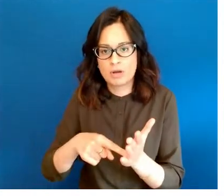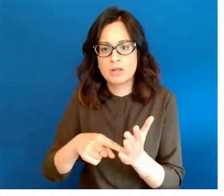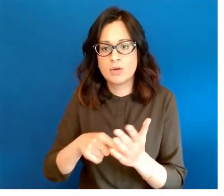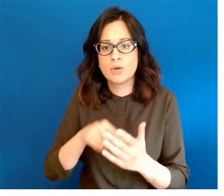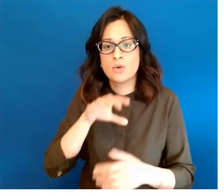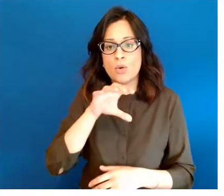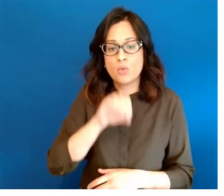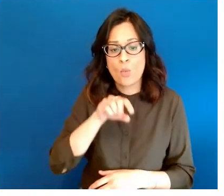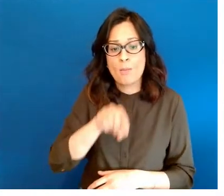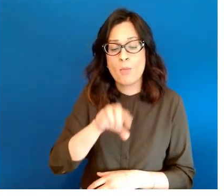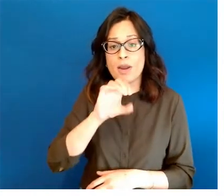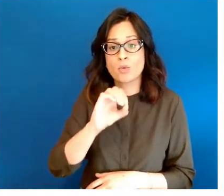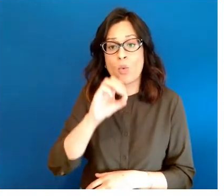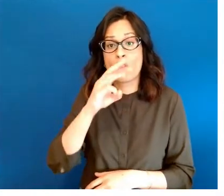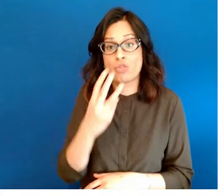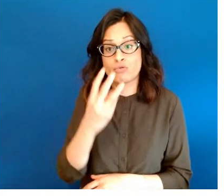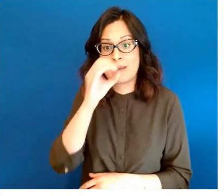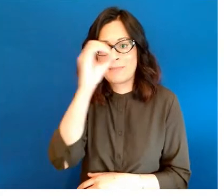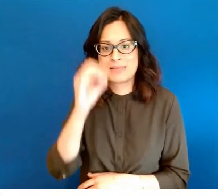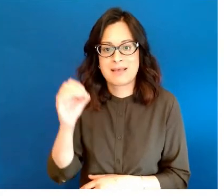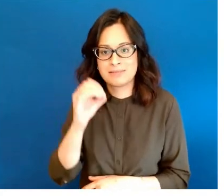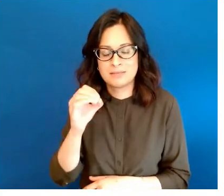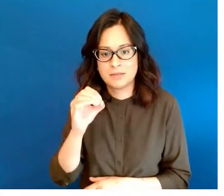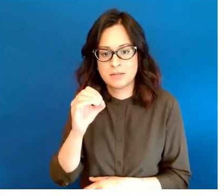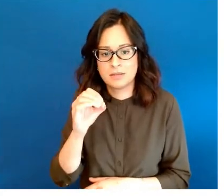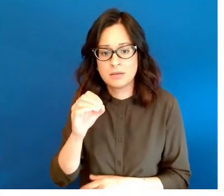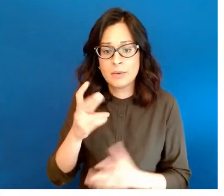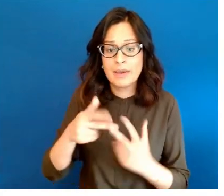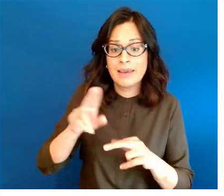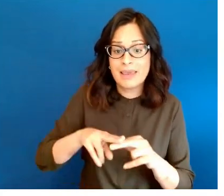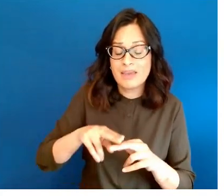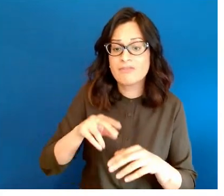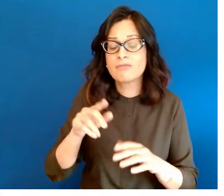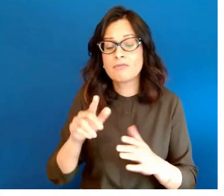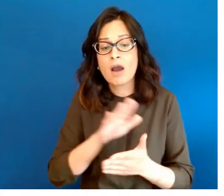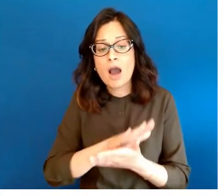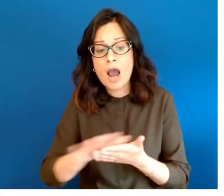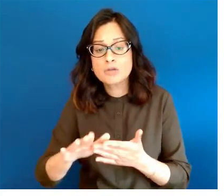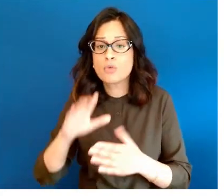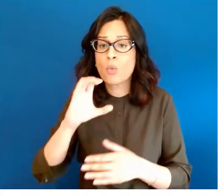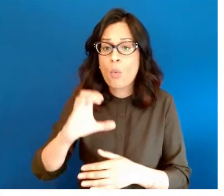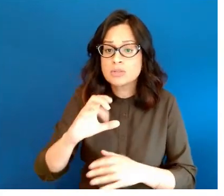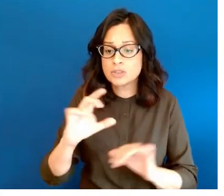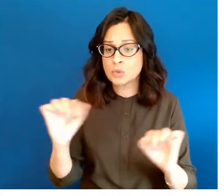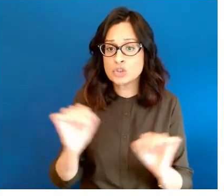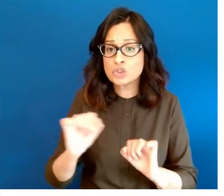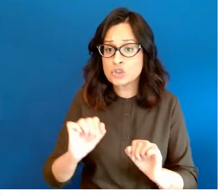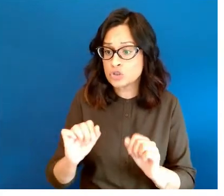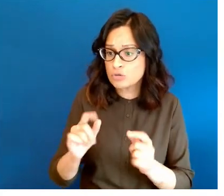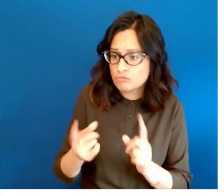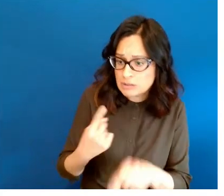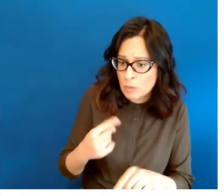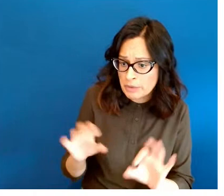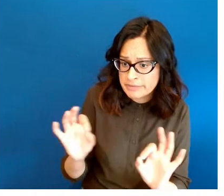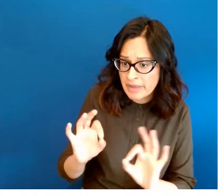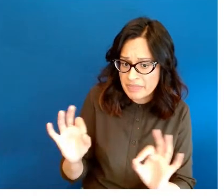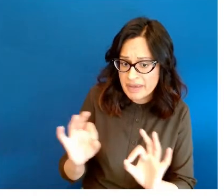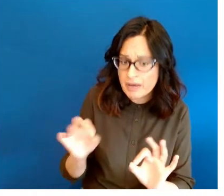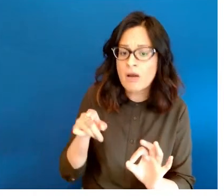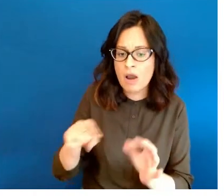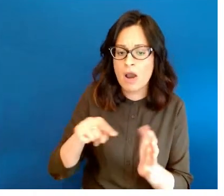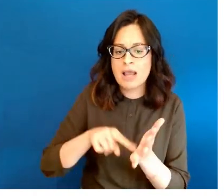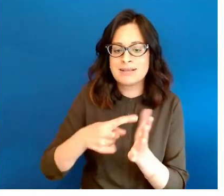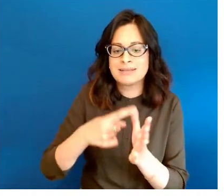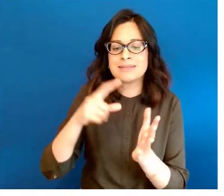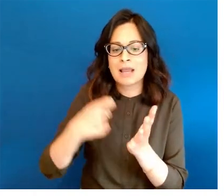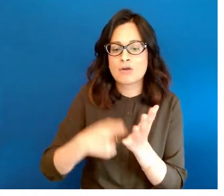0.03% if they have not responded to hydrocortisone, and also I would also ensure that they had used